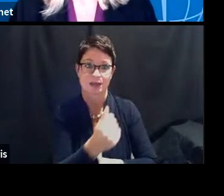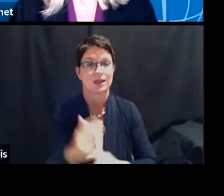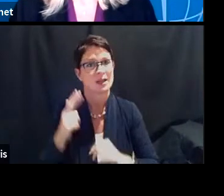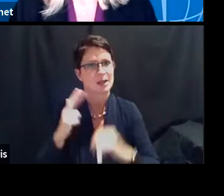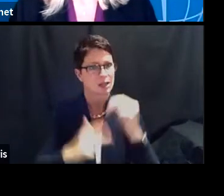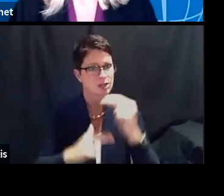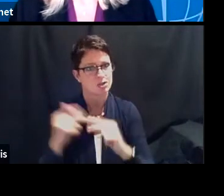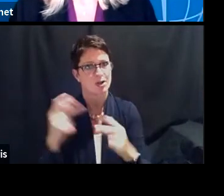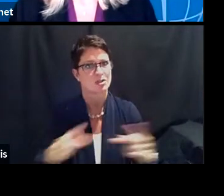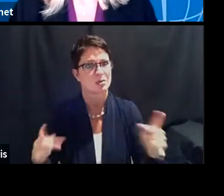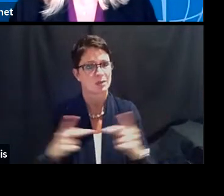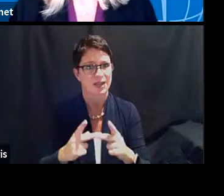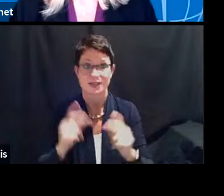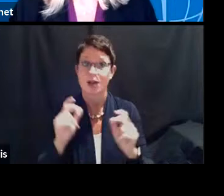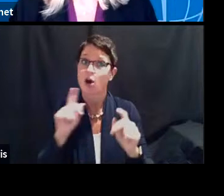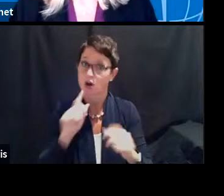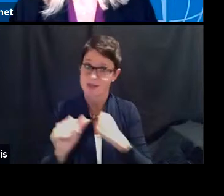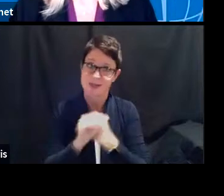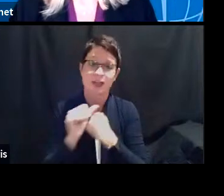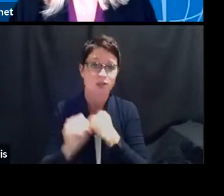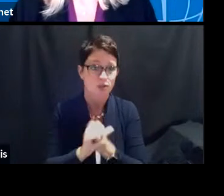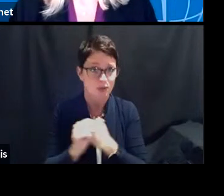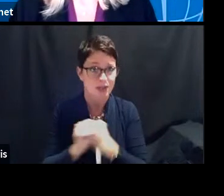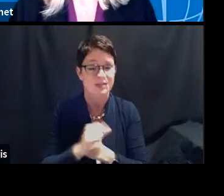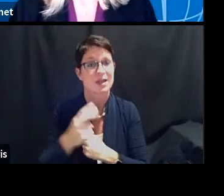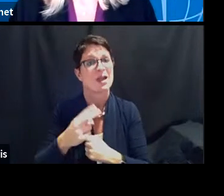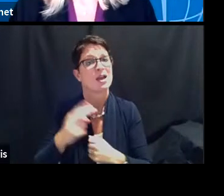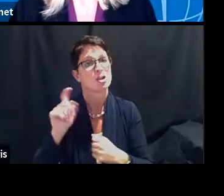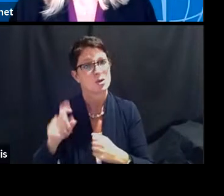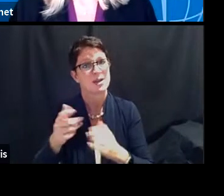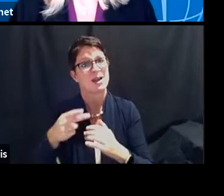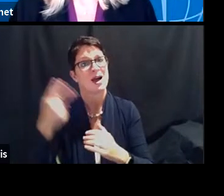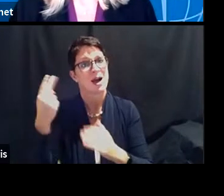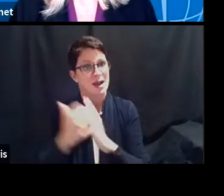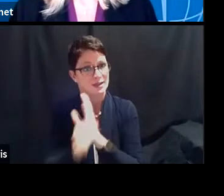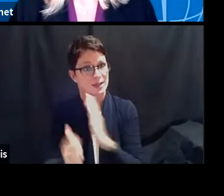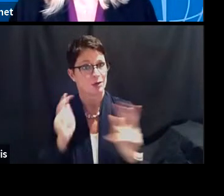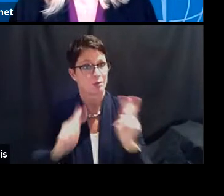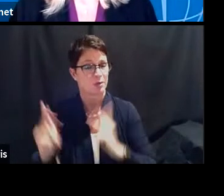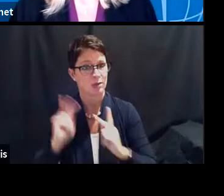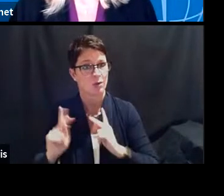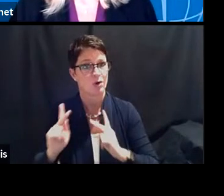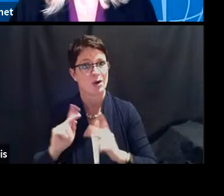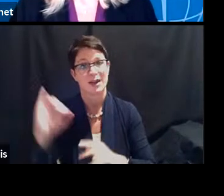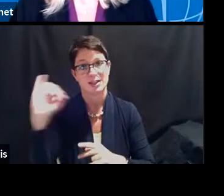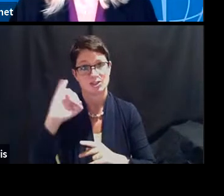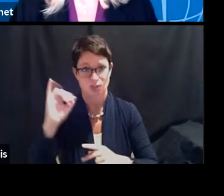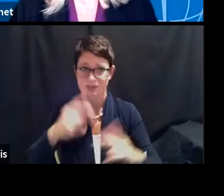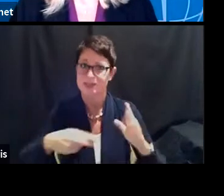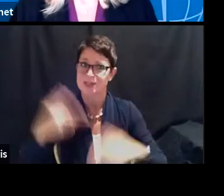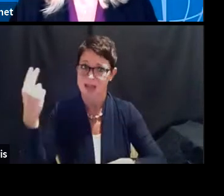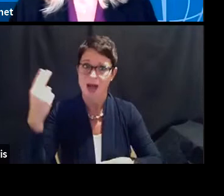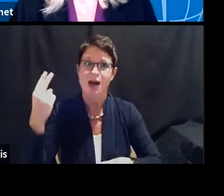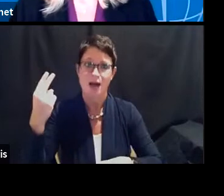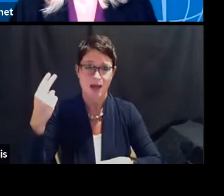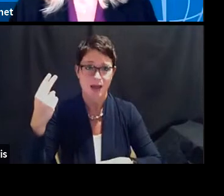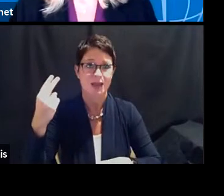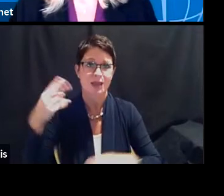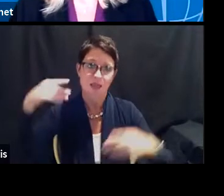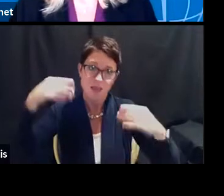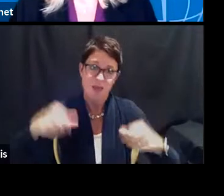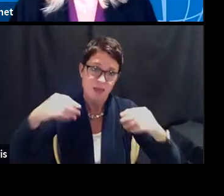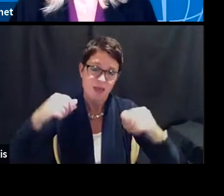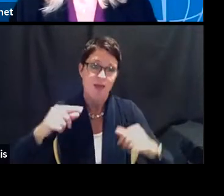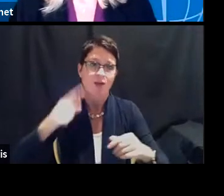Construction sites are inherently dangerous and they're highly skilled jobs. Insurances were through the roof using local